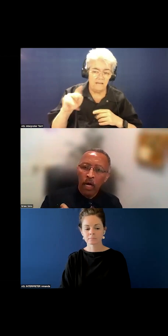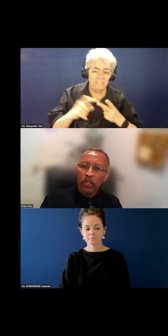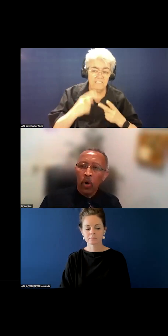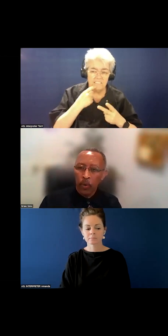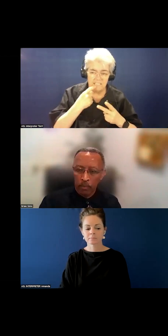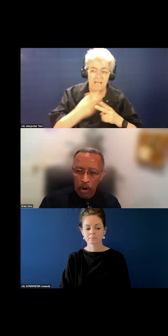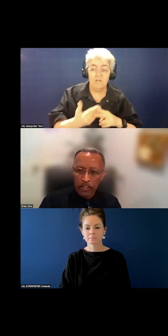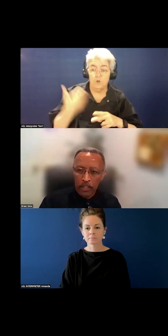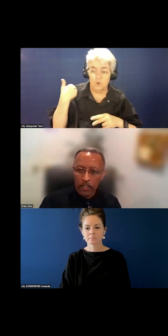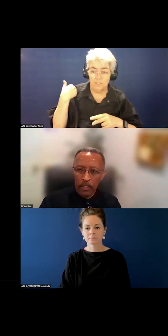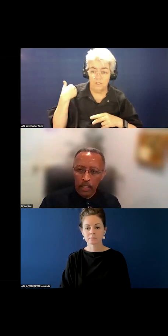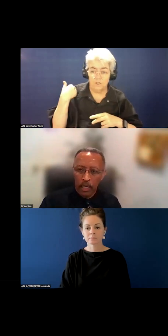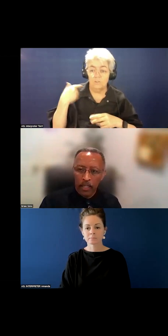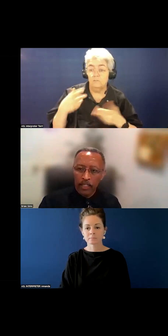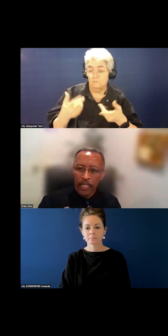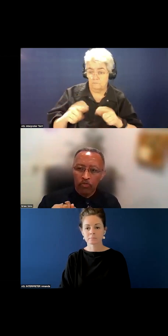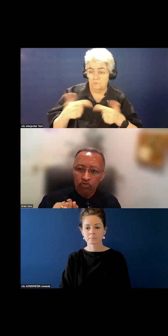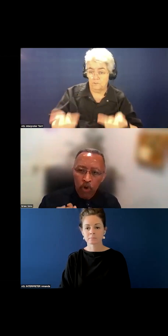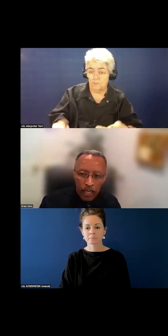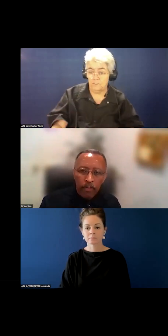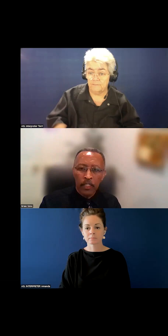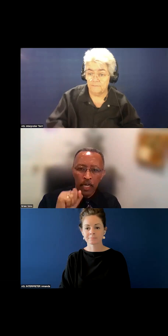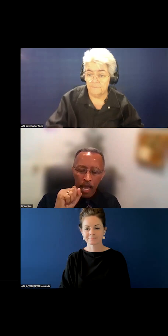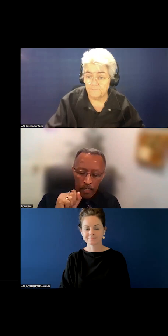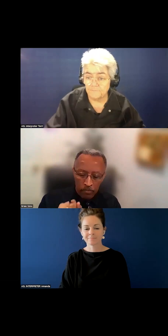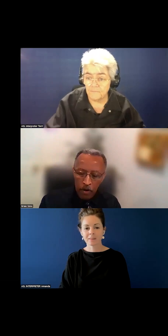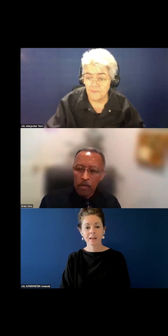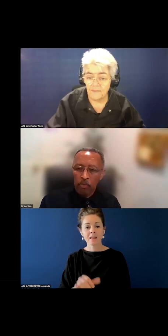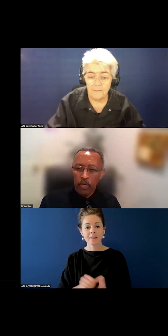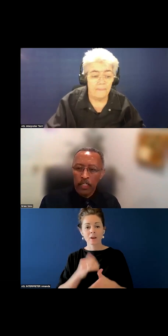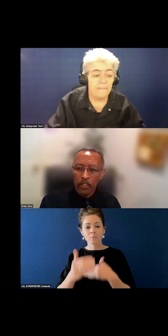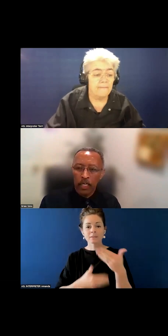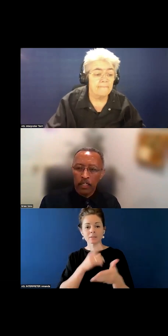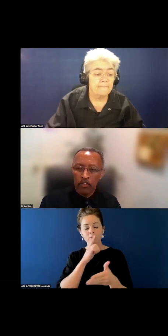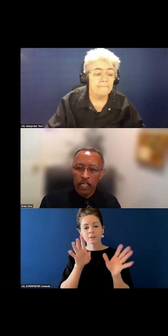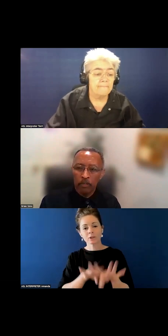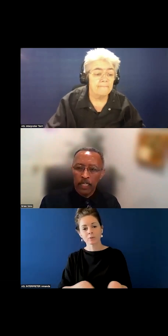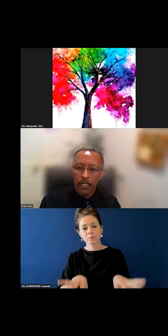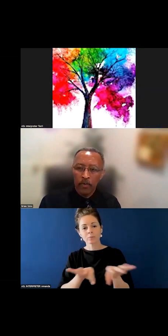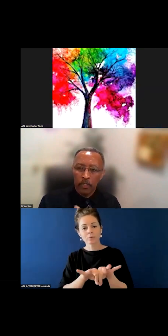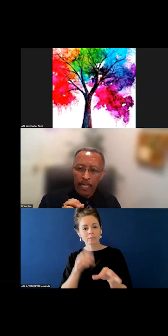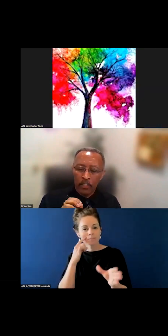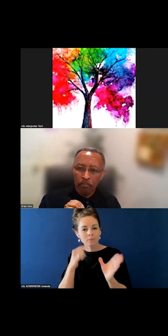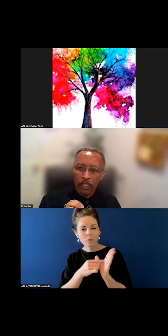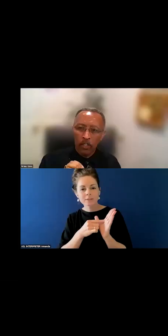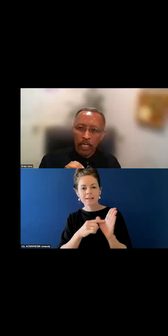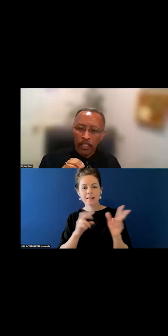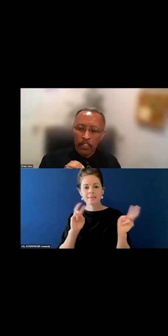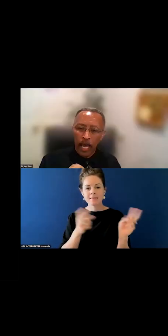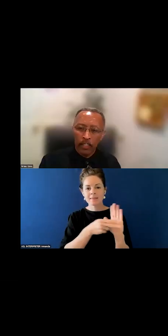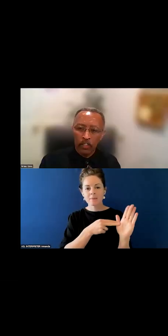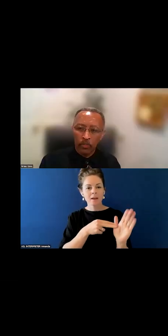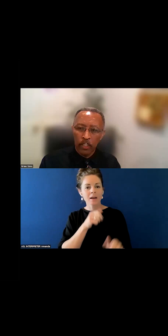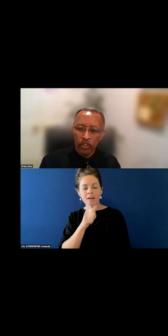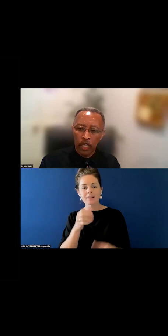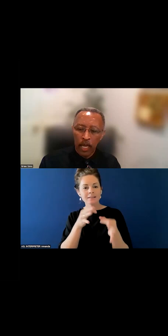an ongoing process. And I think that's relevant, and it's very important in looking at the theme, is that we're not simply looking at a